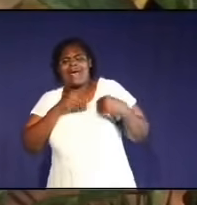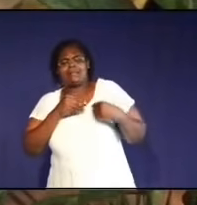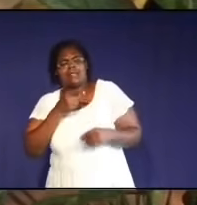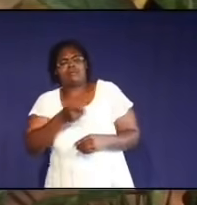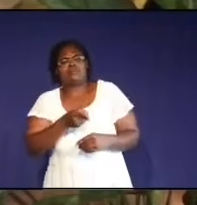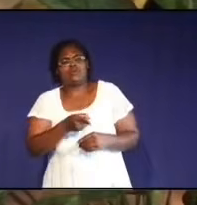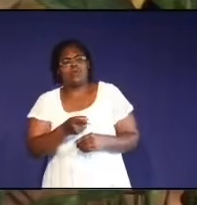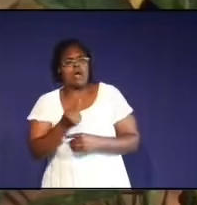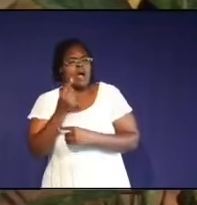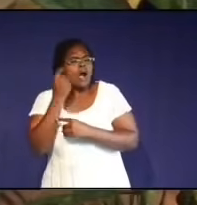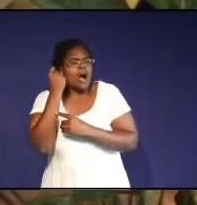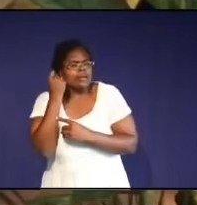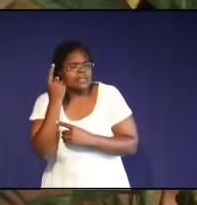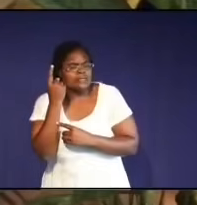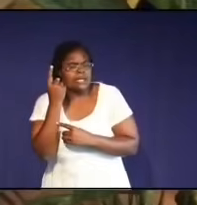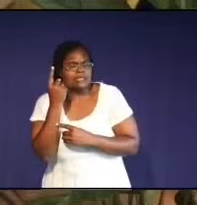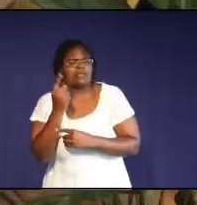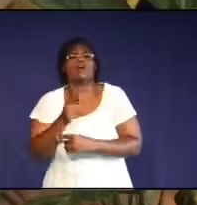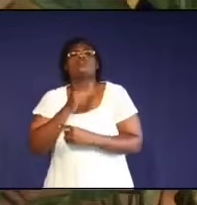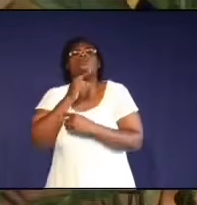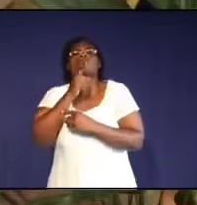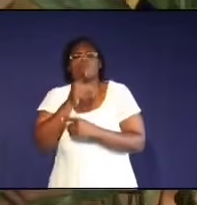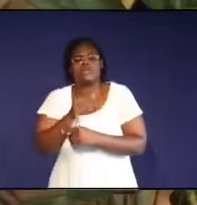the God of the temple.